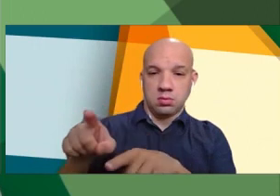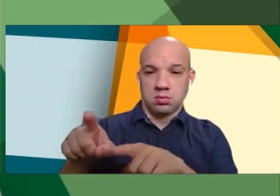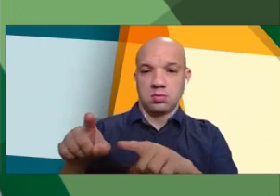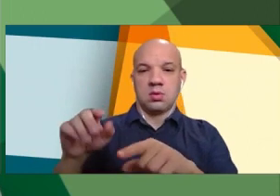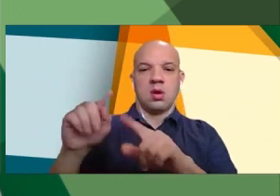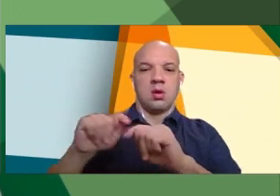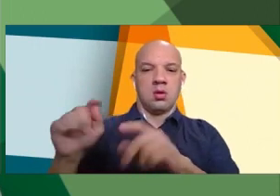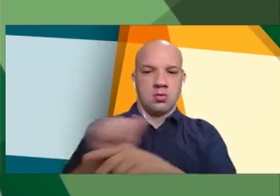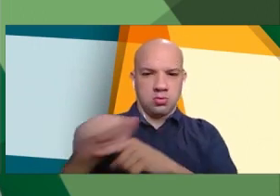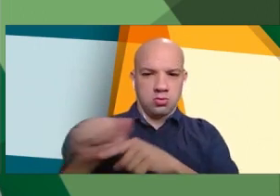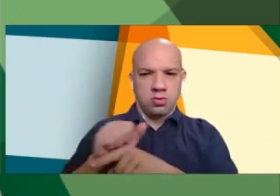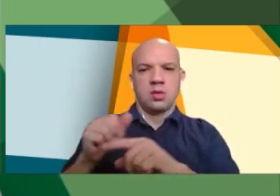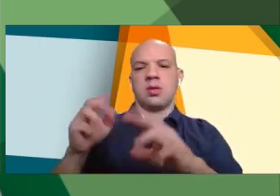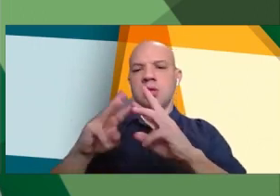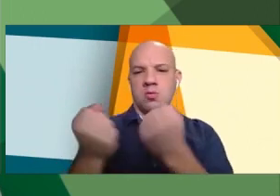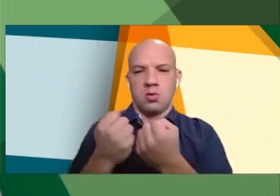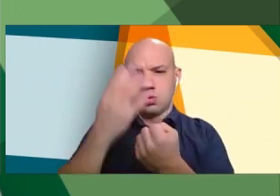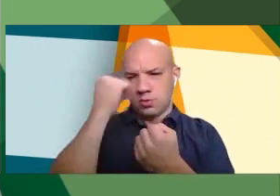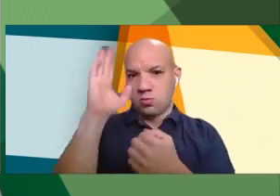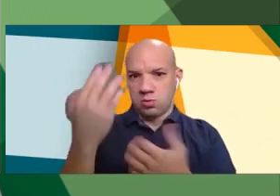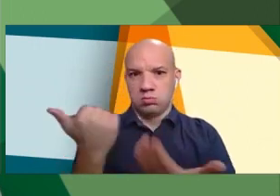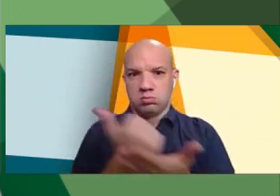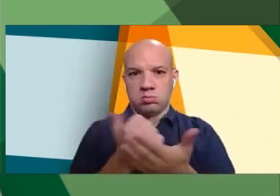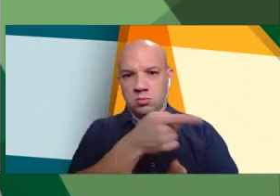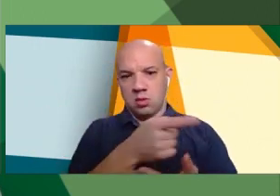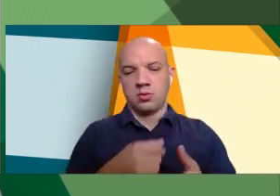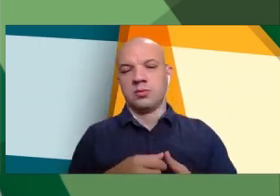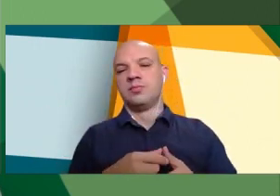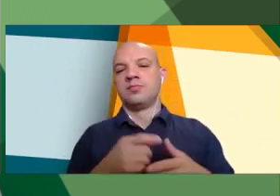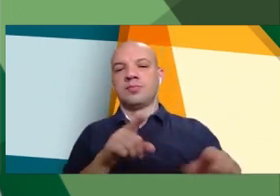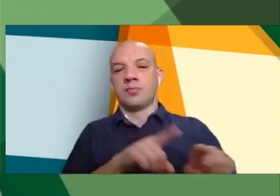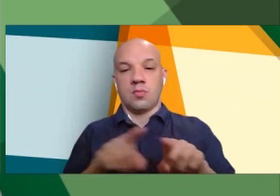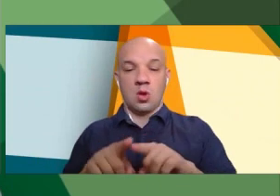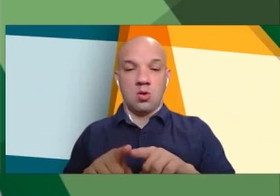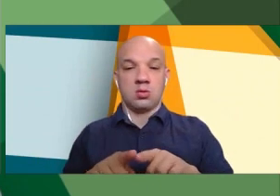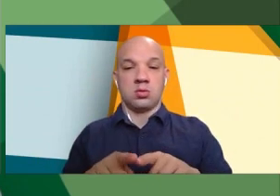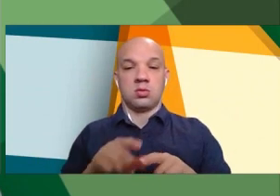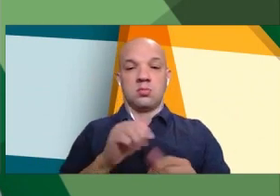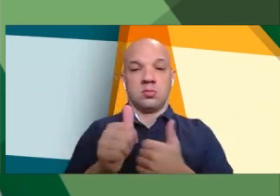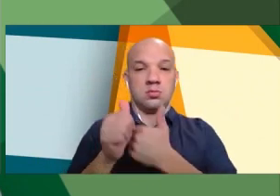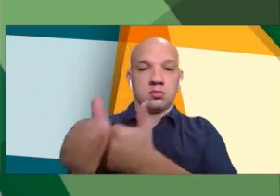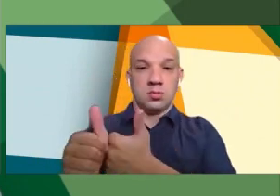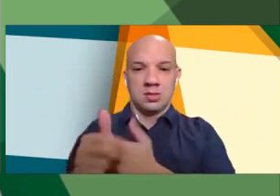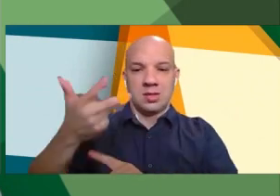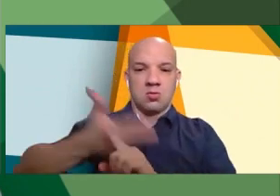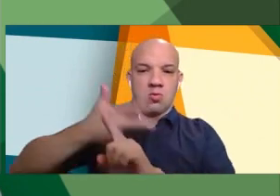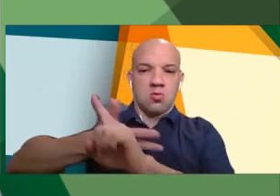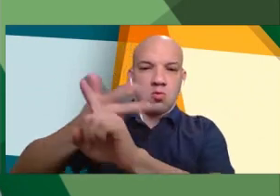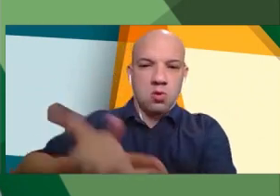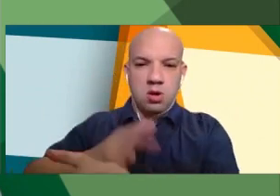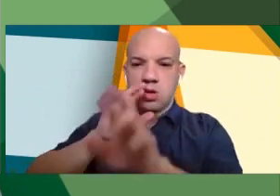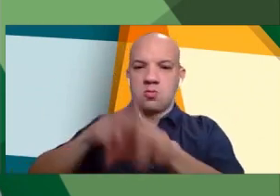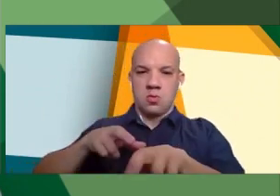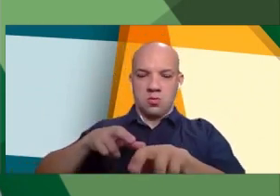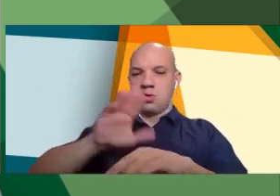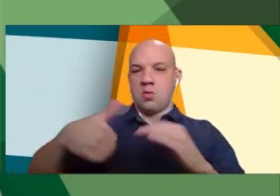very useful. And obviously comply with that quarterly reporting with all that data that